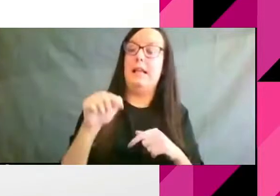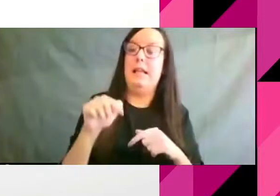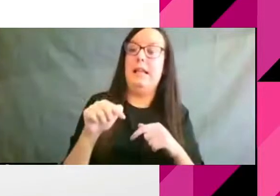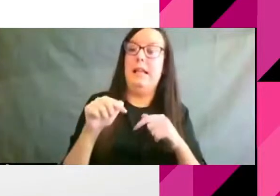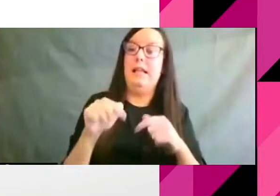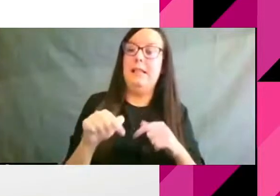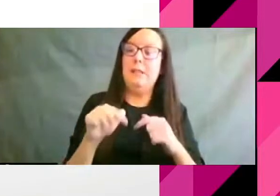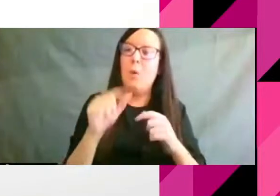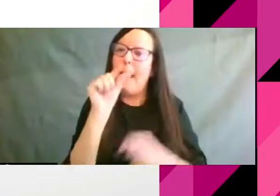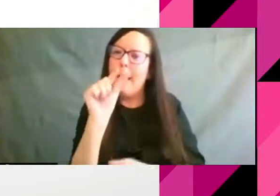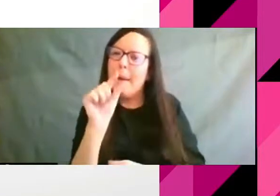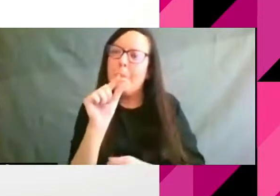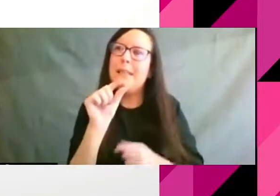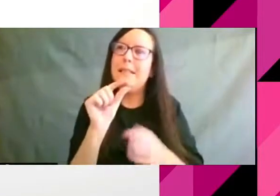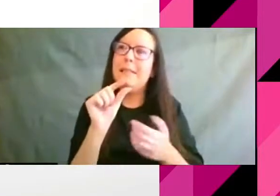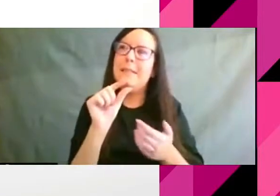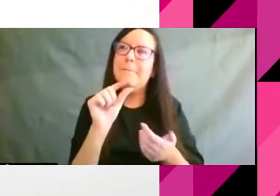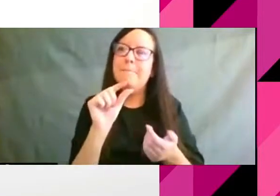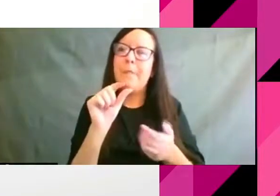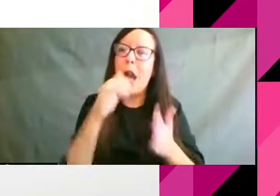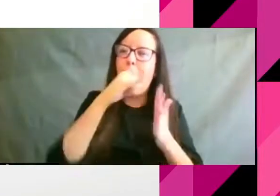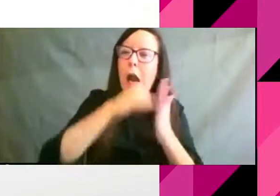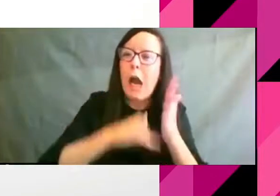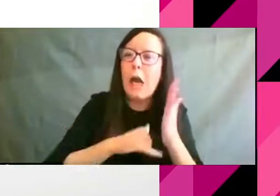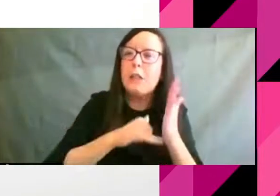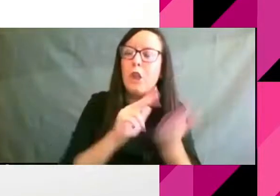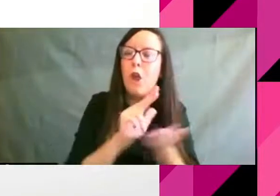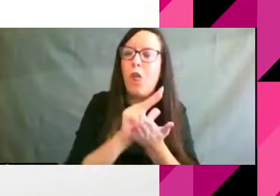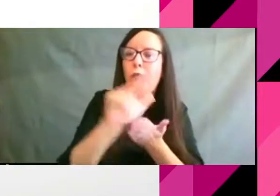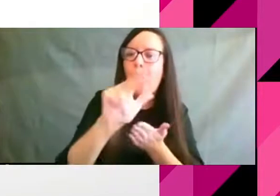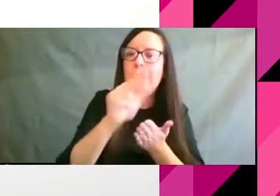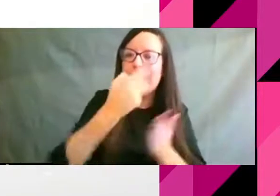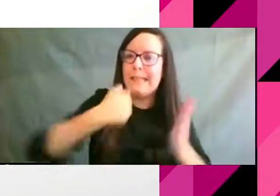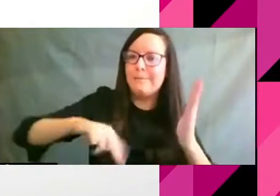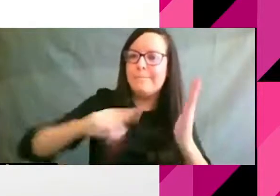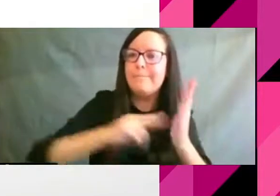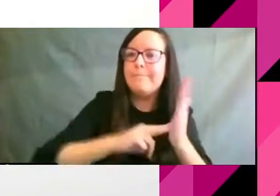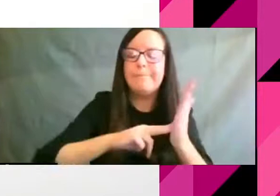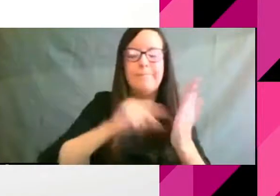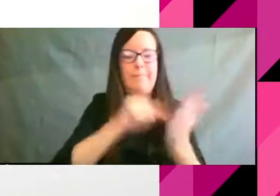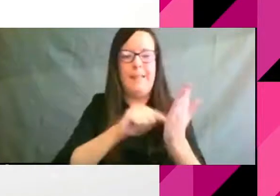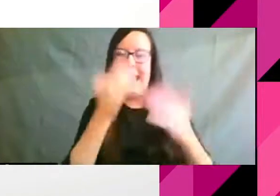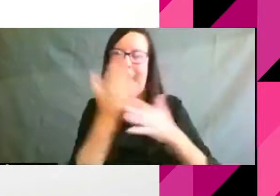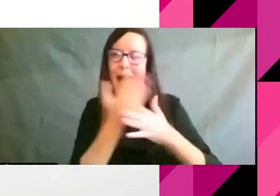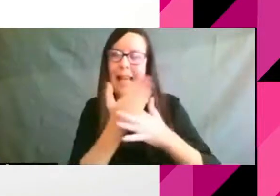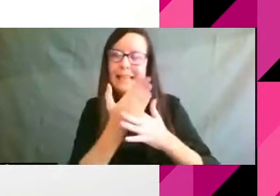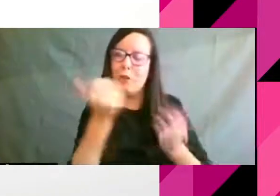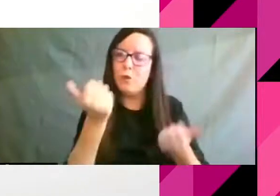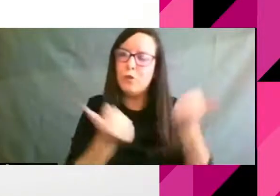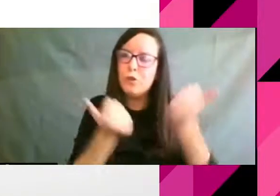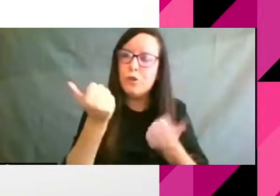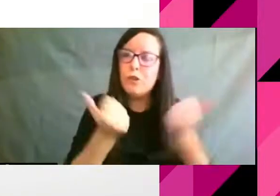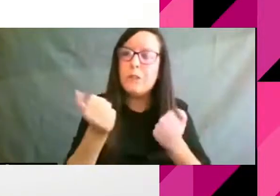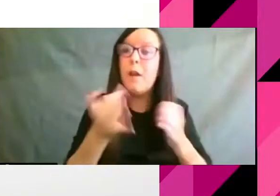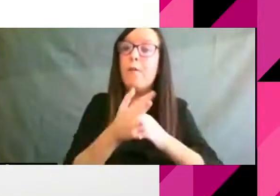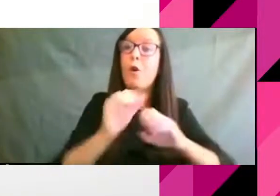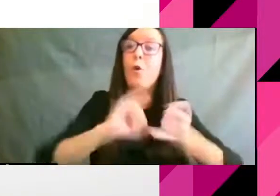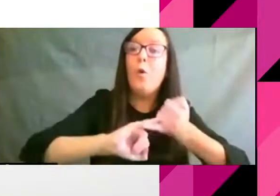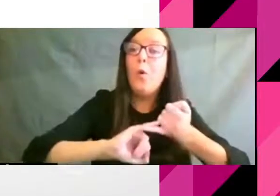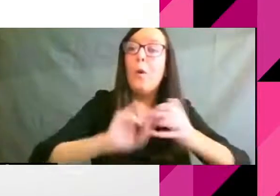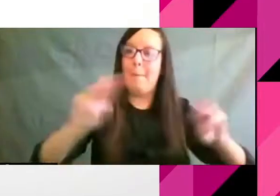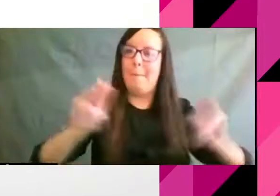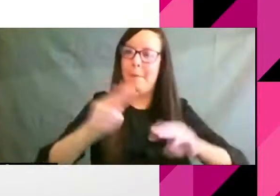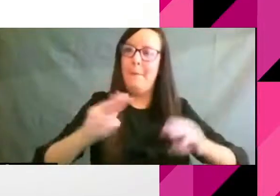dismantling a little bit the Article 13 of the Convention on Access to Justice for Persons with Disabilities.